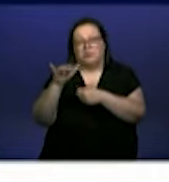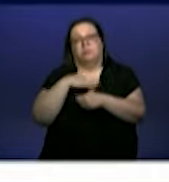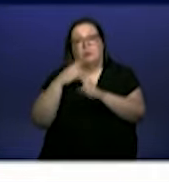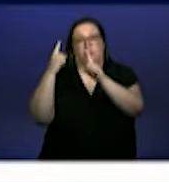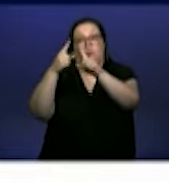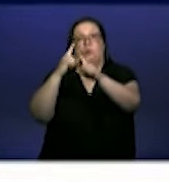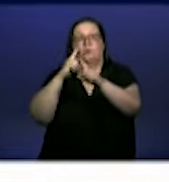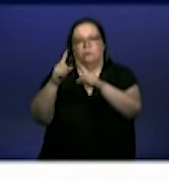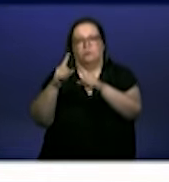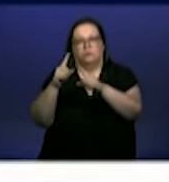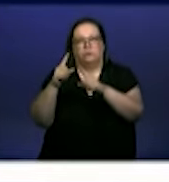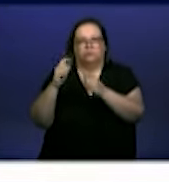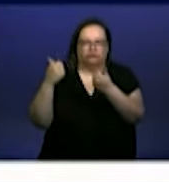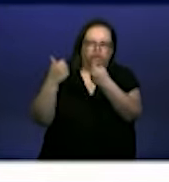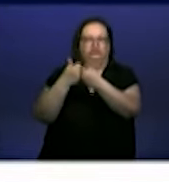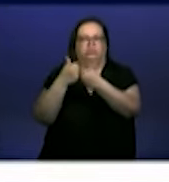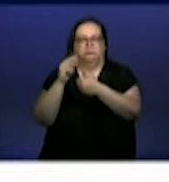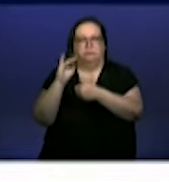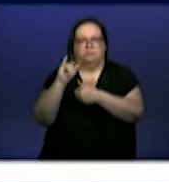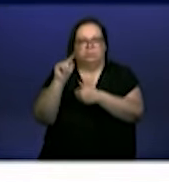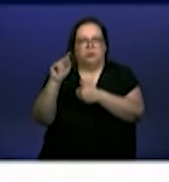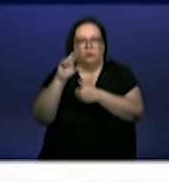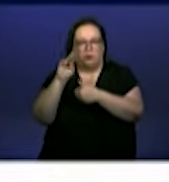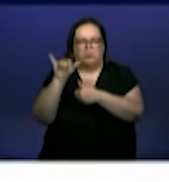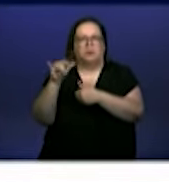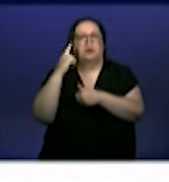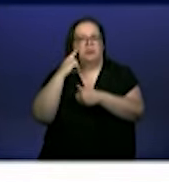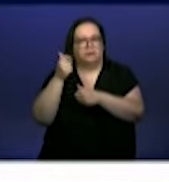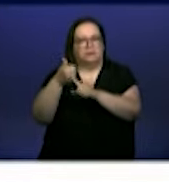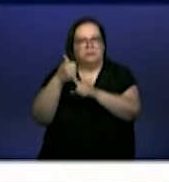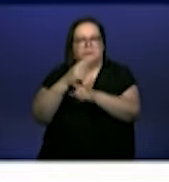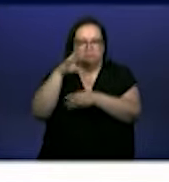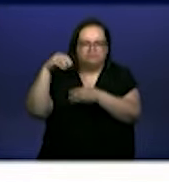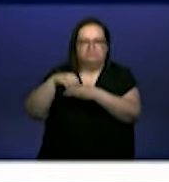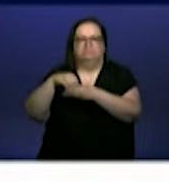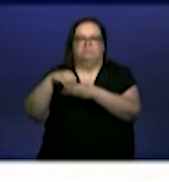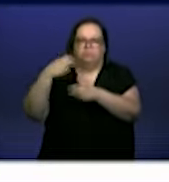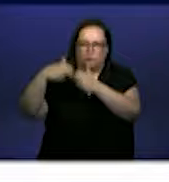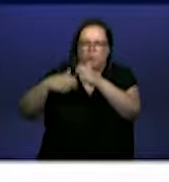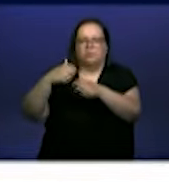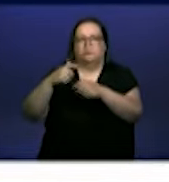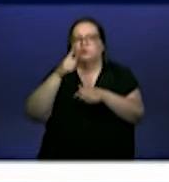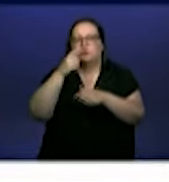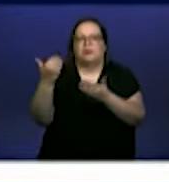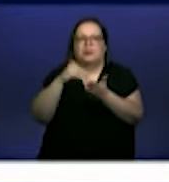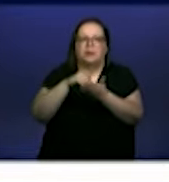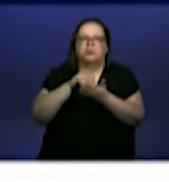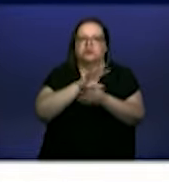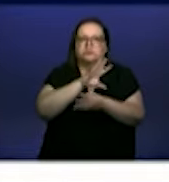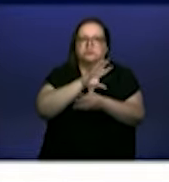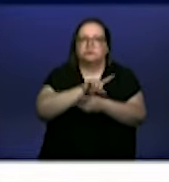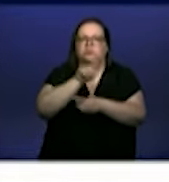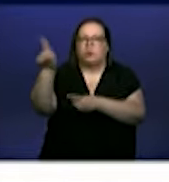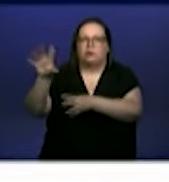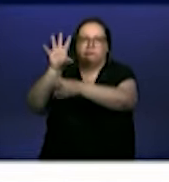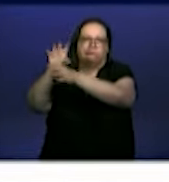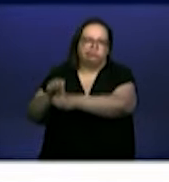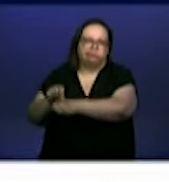to the problem in D.C. of, again, putting people in there that just become part of the establishment, not standing up against it.